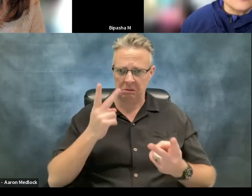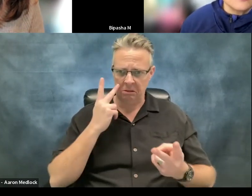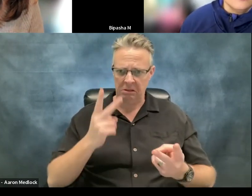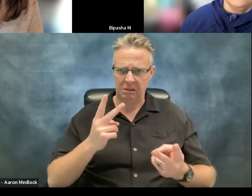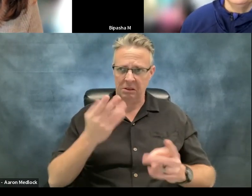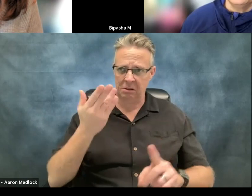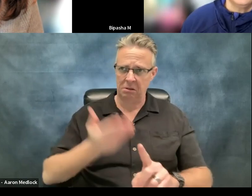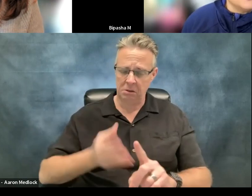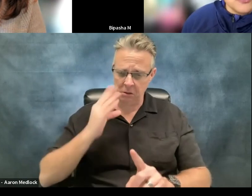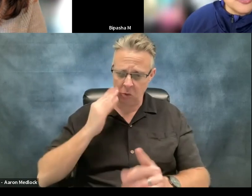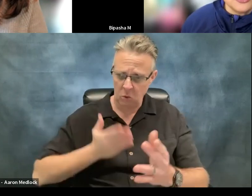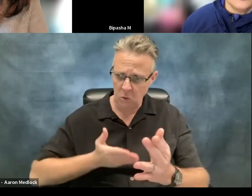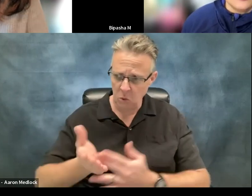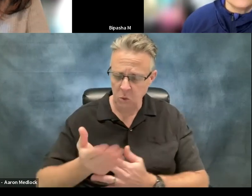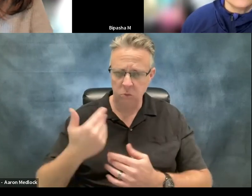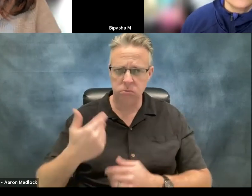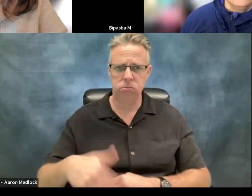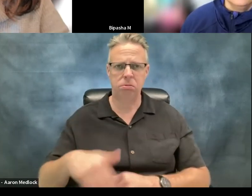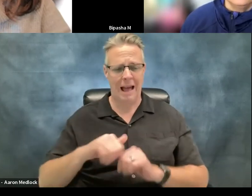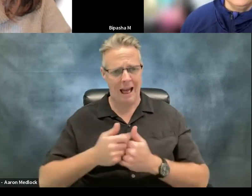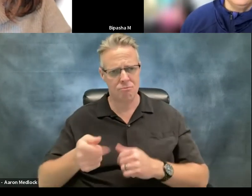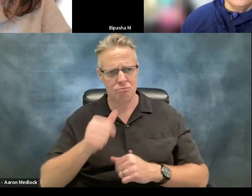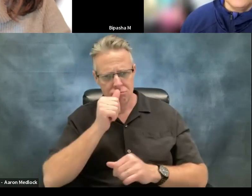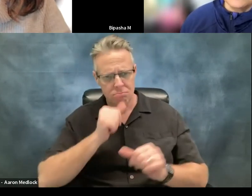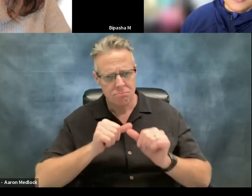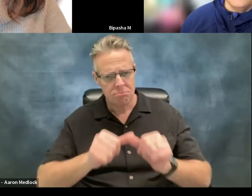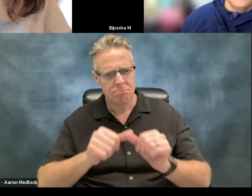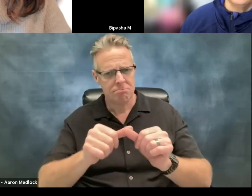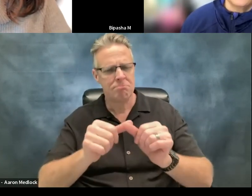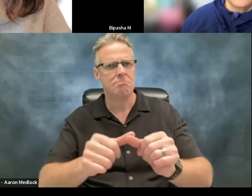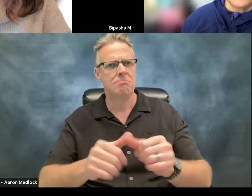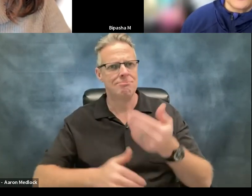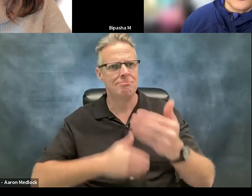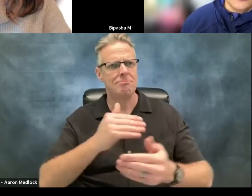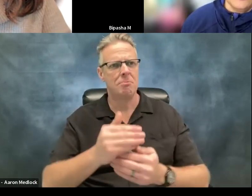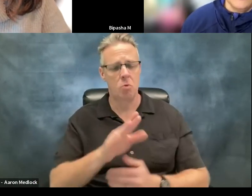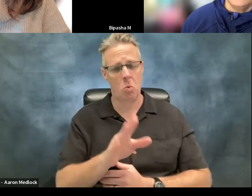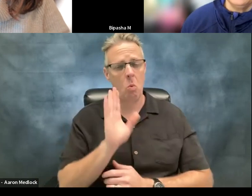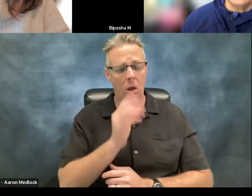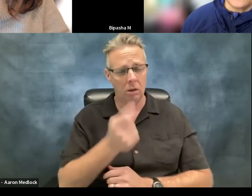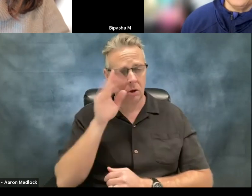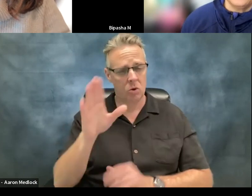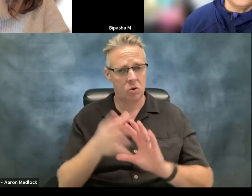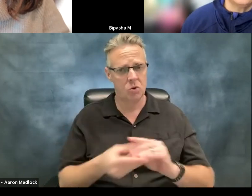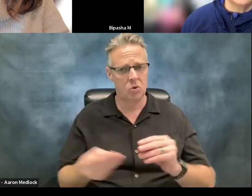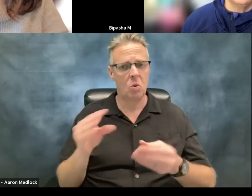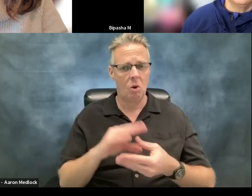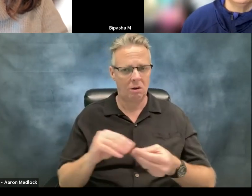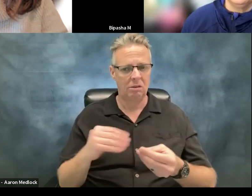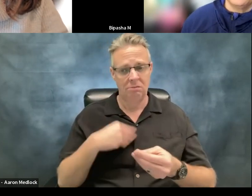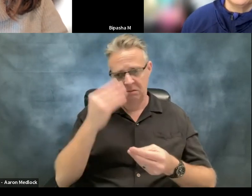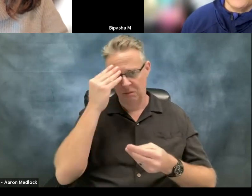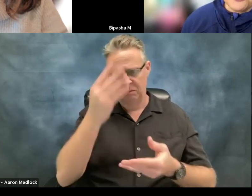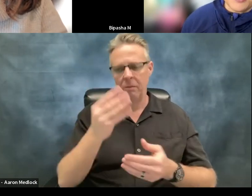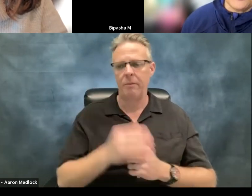she is? How does she do what she does? I think you'll understand when you hear her story, but let me share with you what Jerry